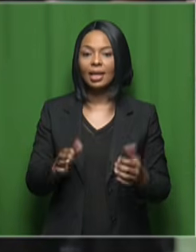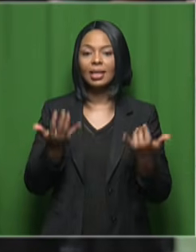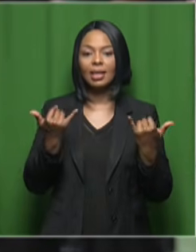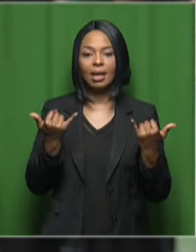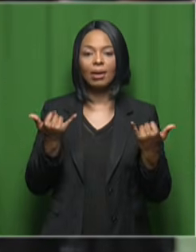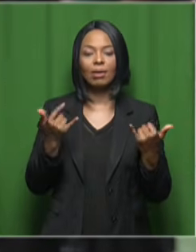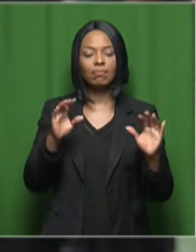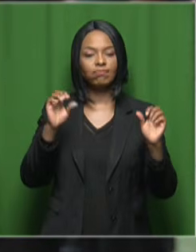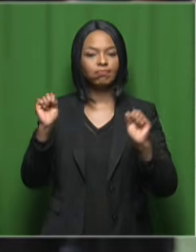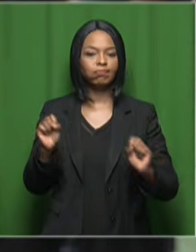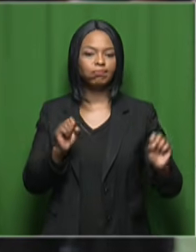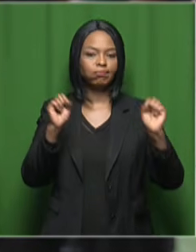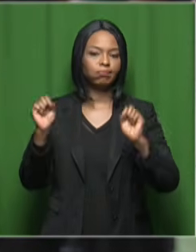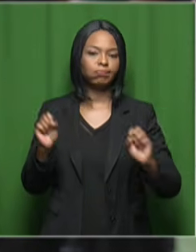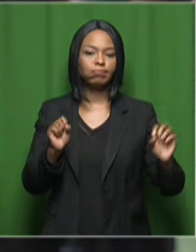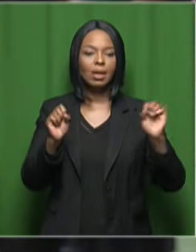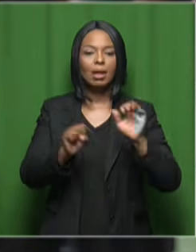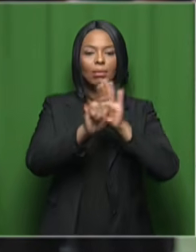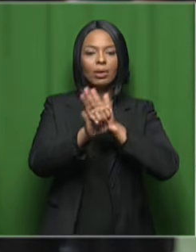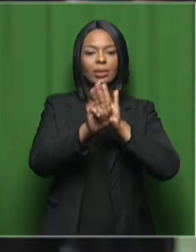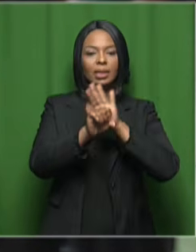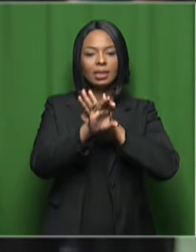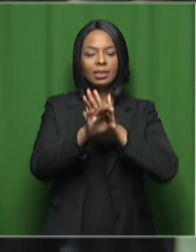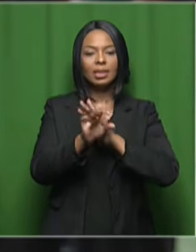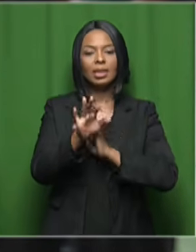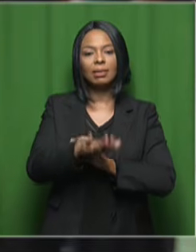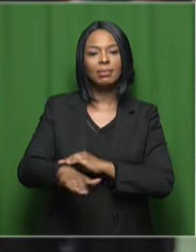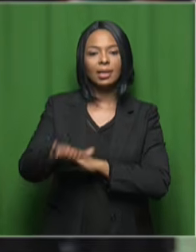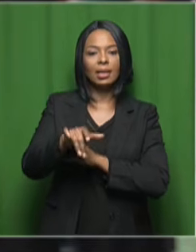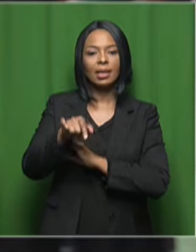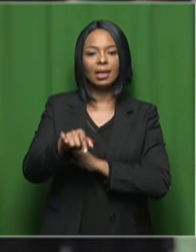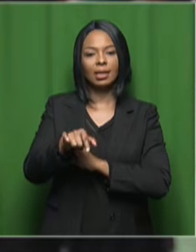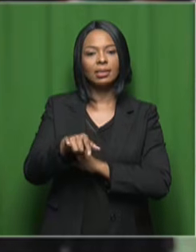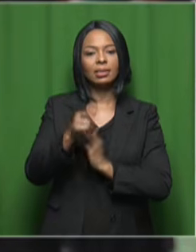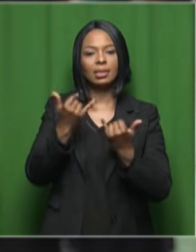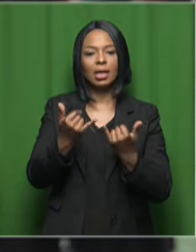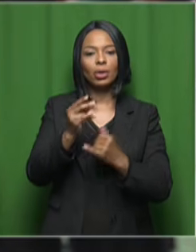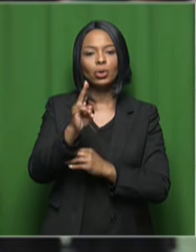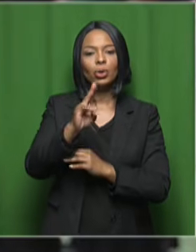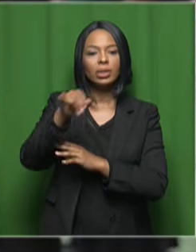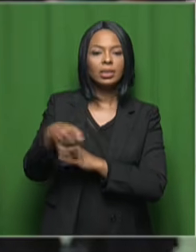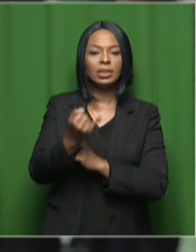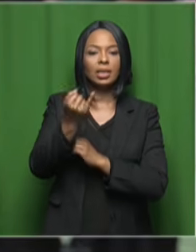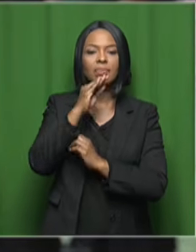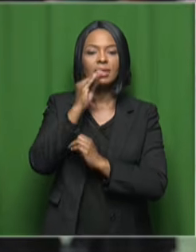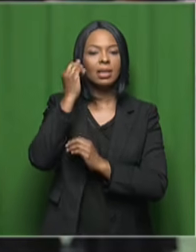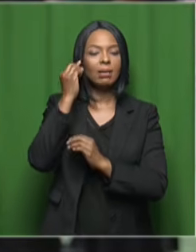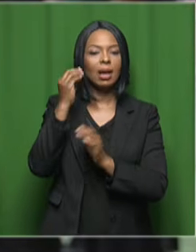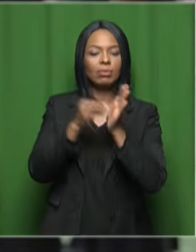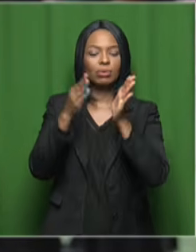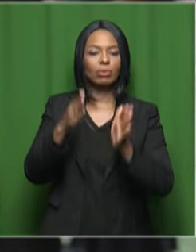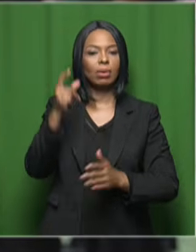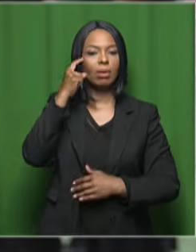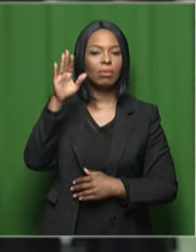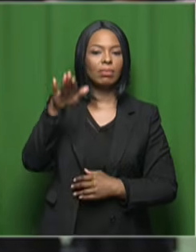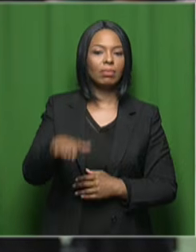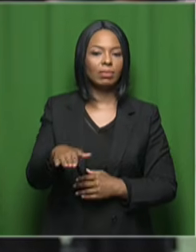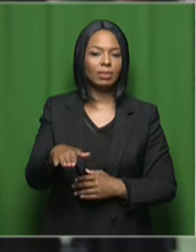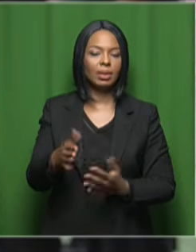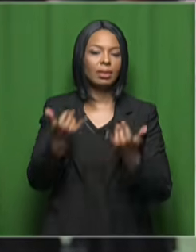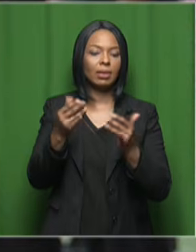we're broadcasting from now. Horizon Heights is a feeder for the University of Johannesburg. When I say a feeder, I should say the accommodation facility